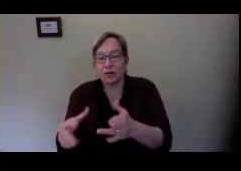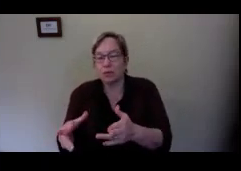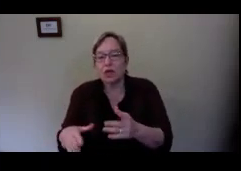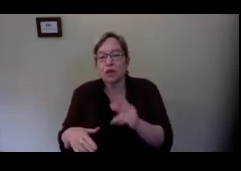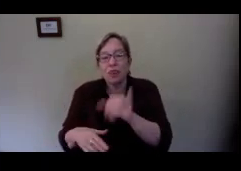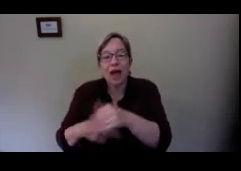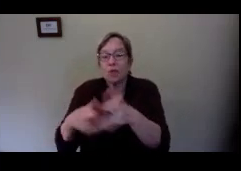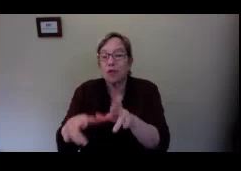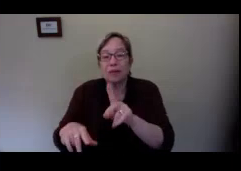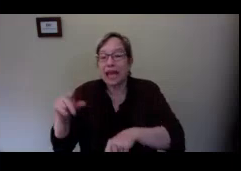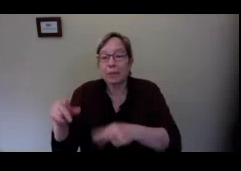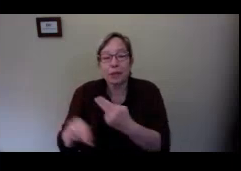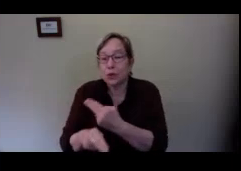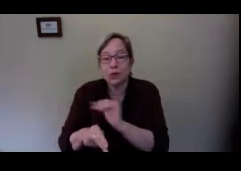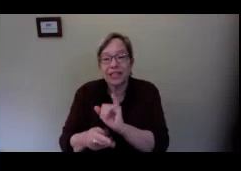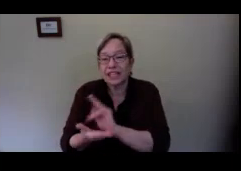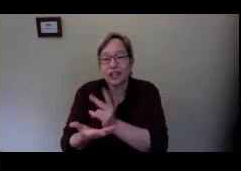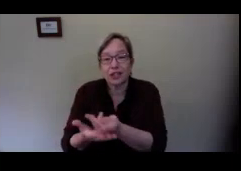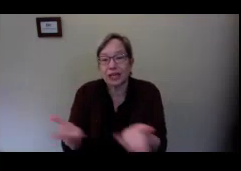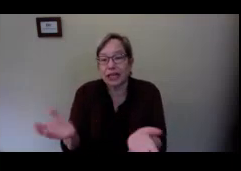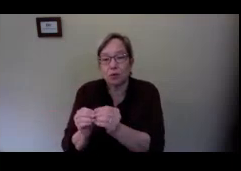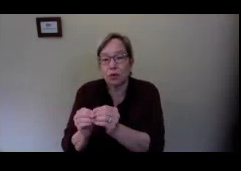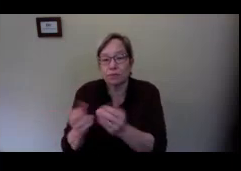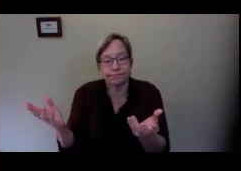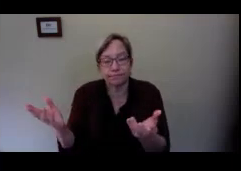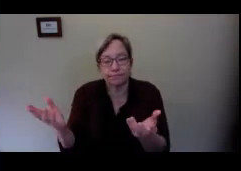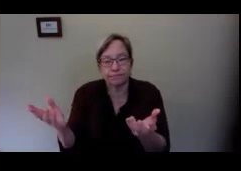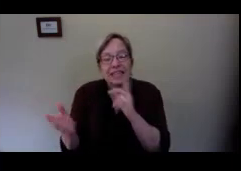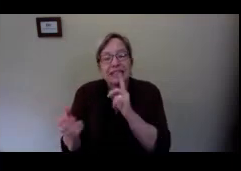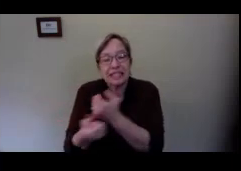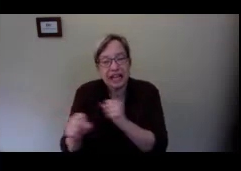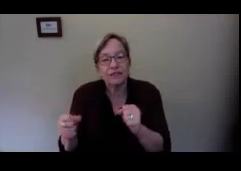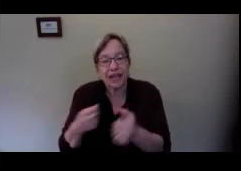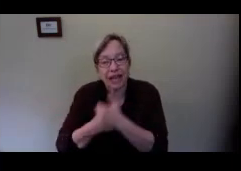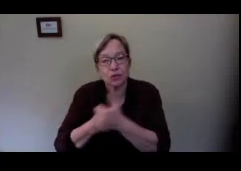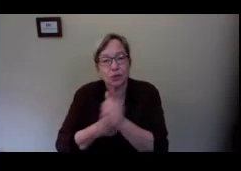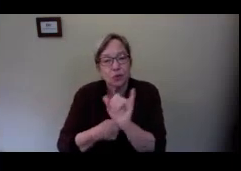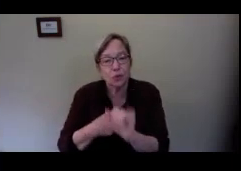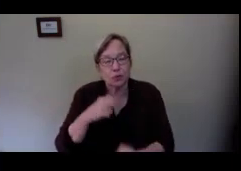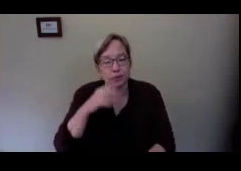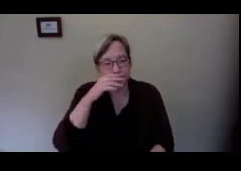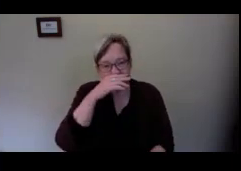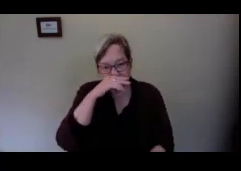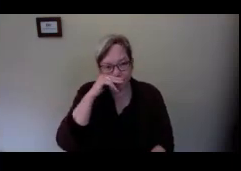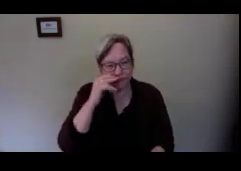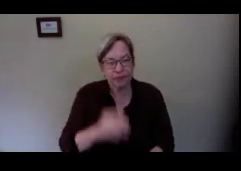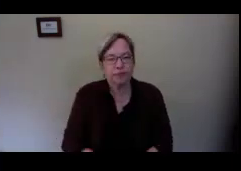use. It's definitely safe. Safety hazards. Next slide, please.